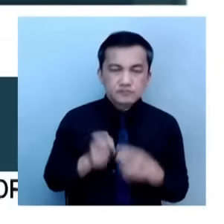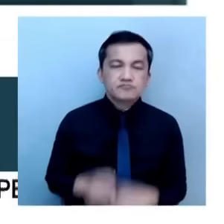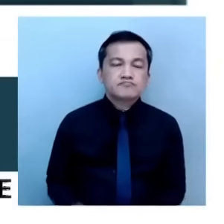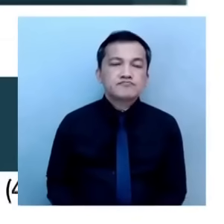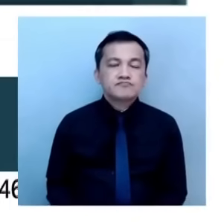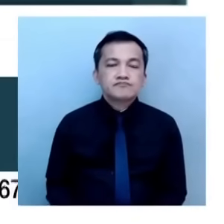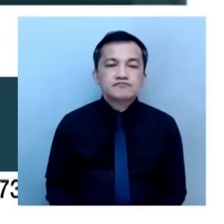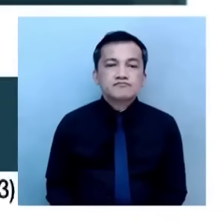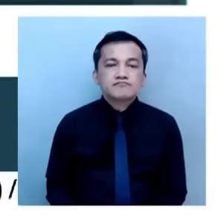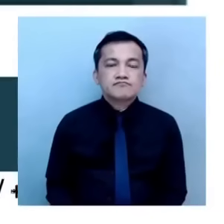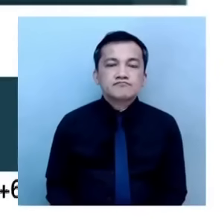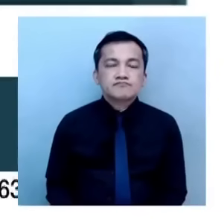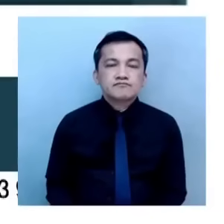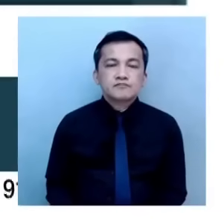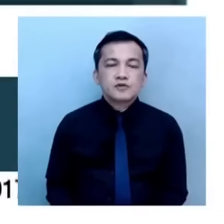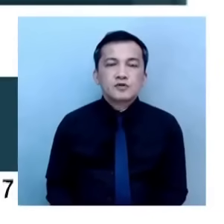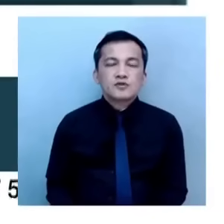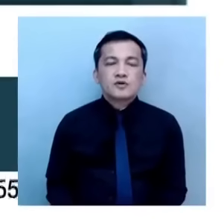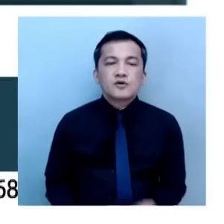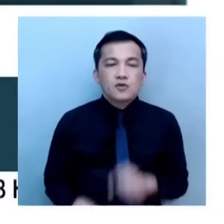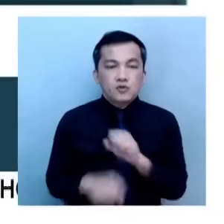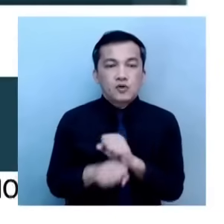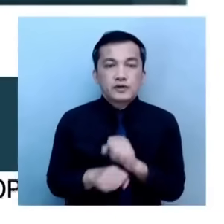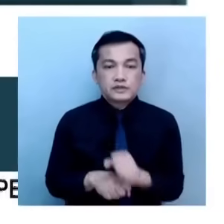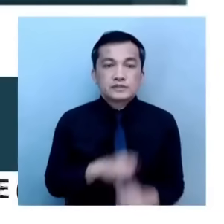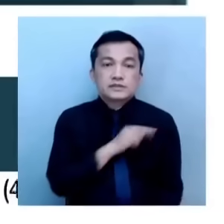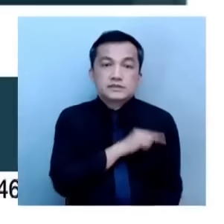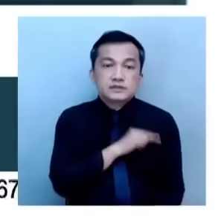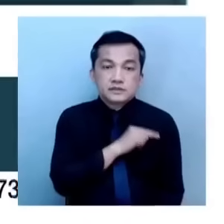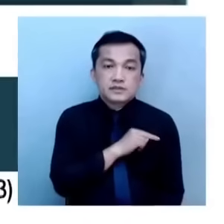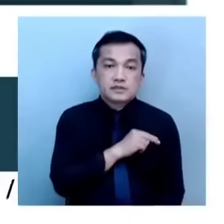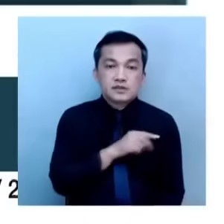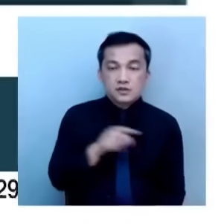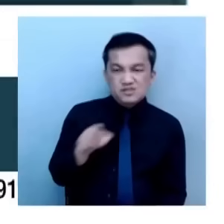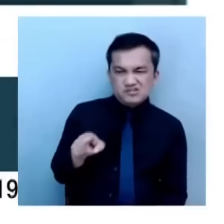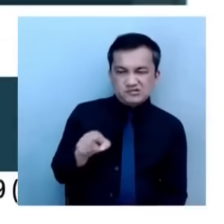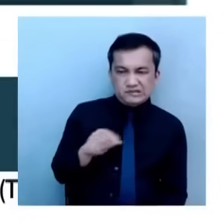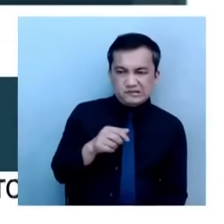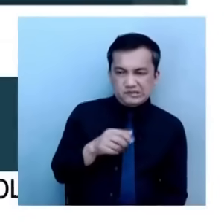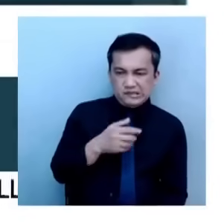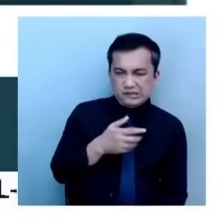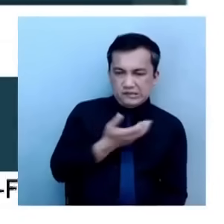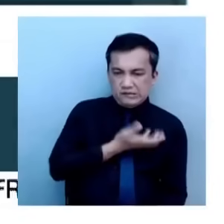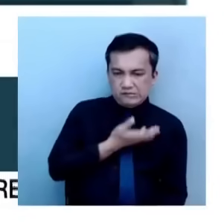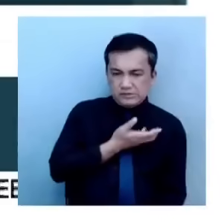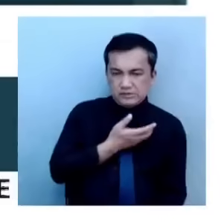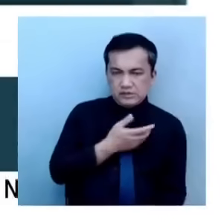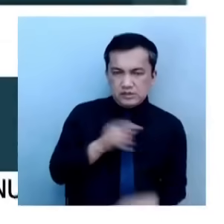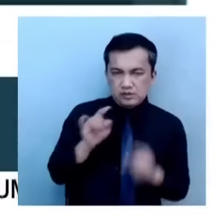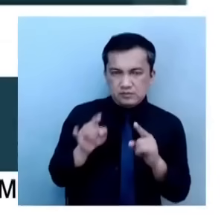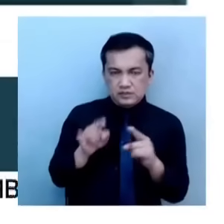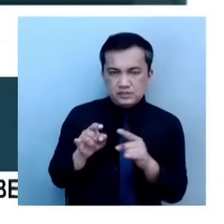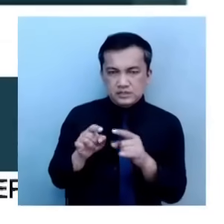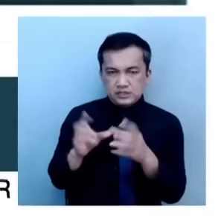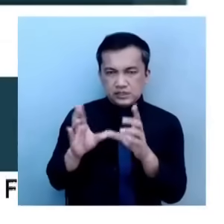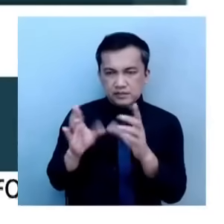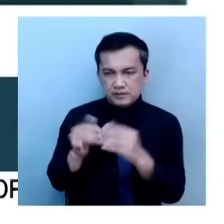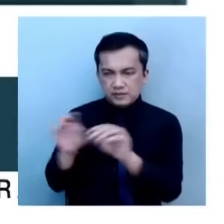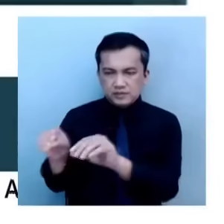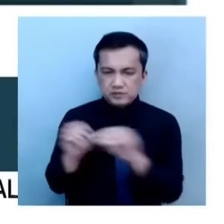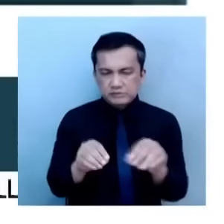work its natural way so that those erring media networks can be put in their proper places. All